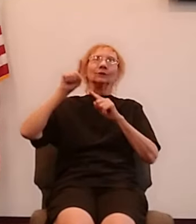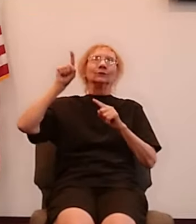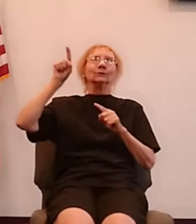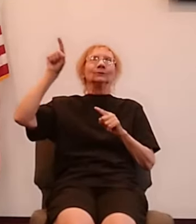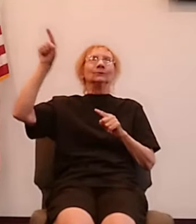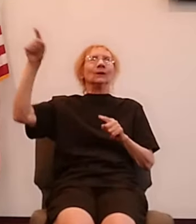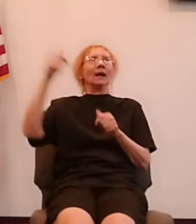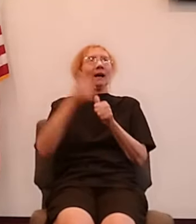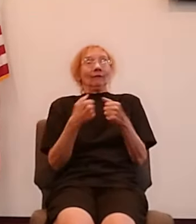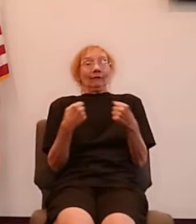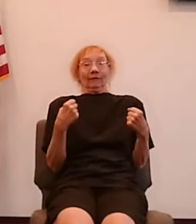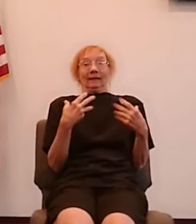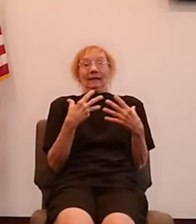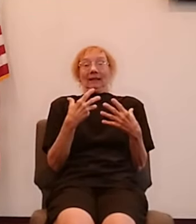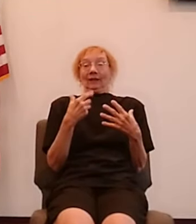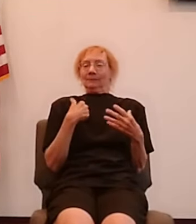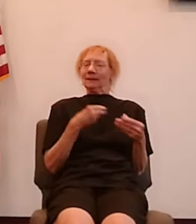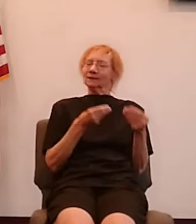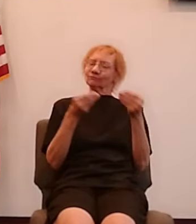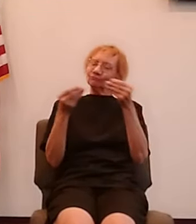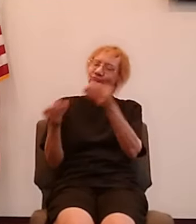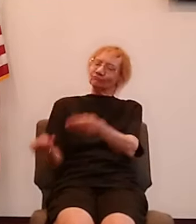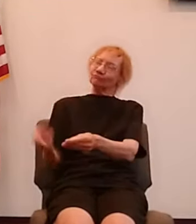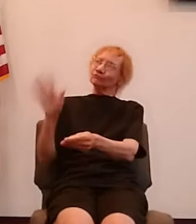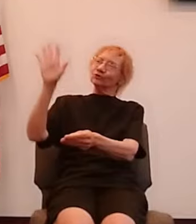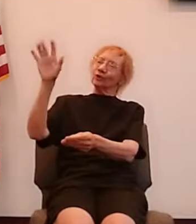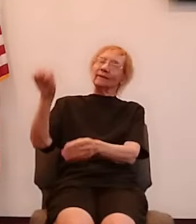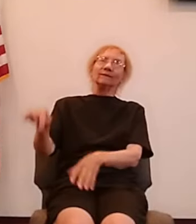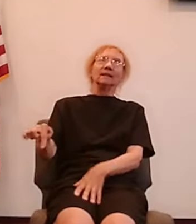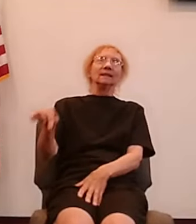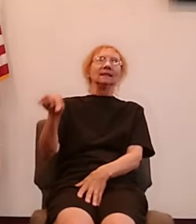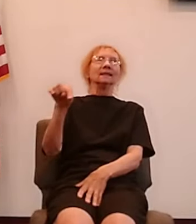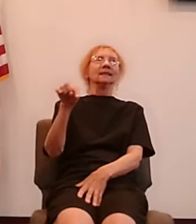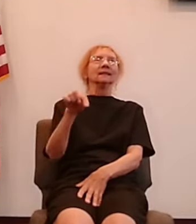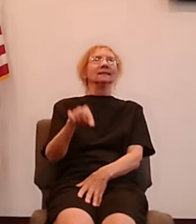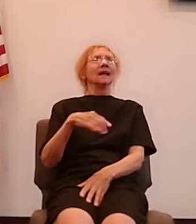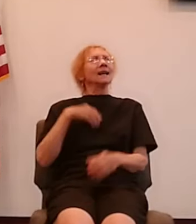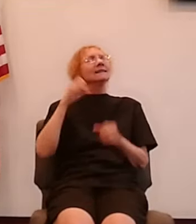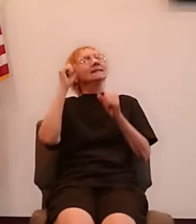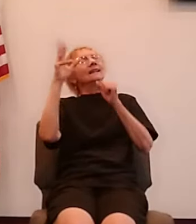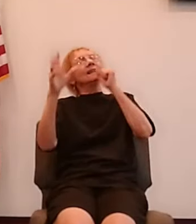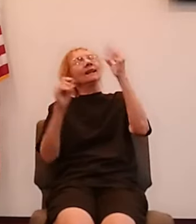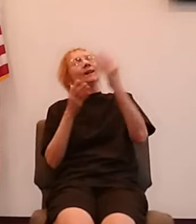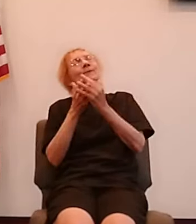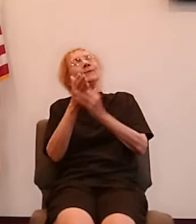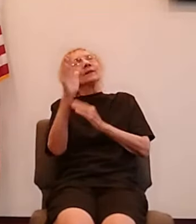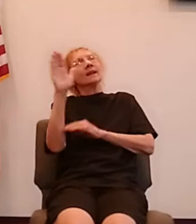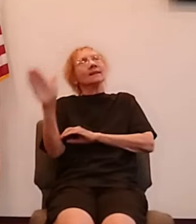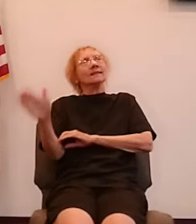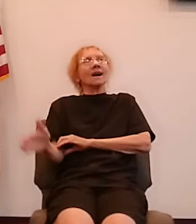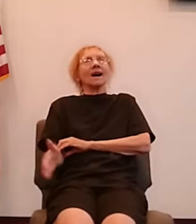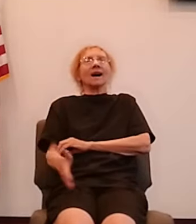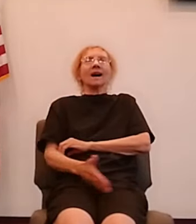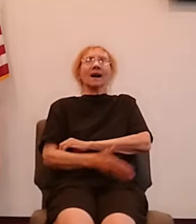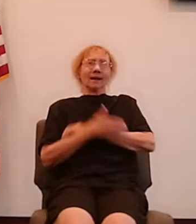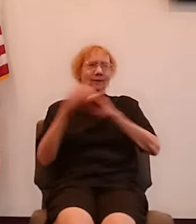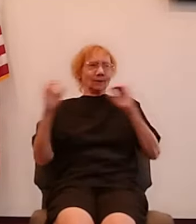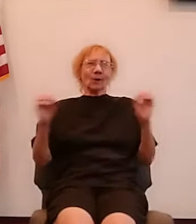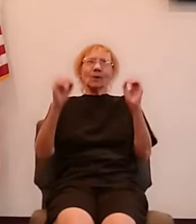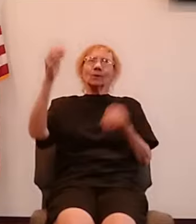every fear I lay at your feet. I'll sing through the night. Oh God, the